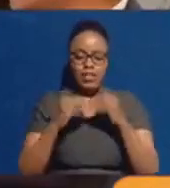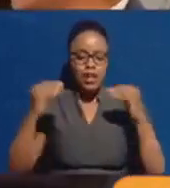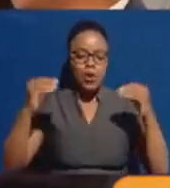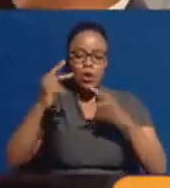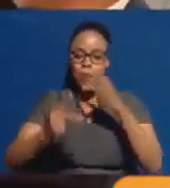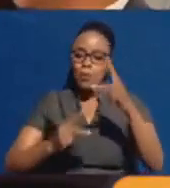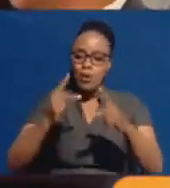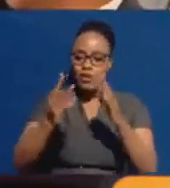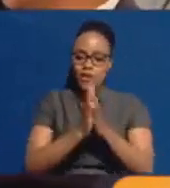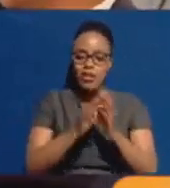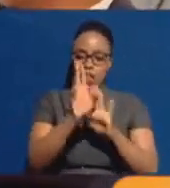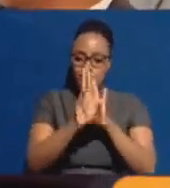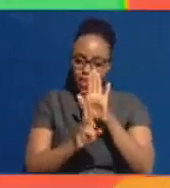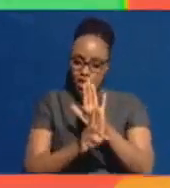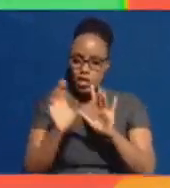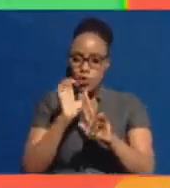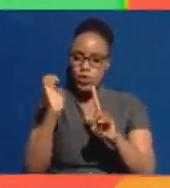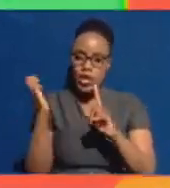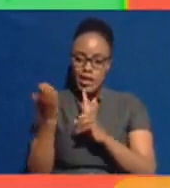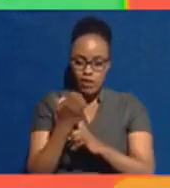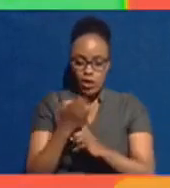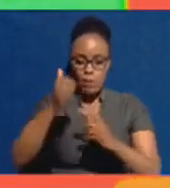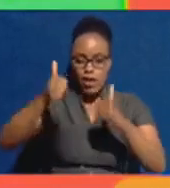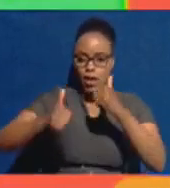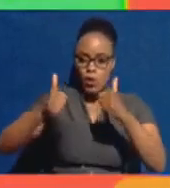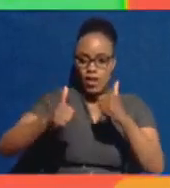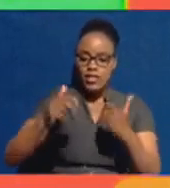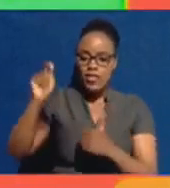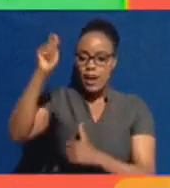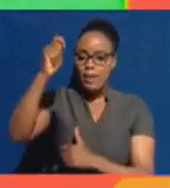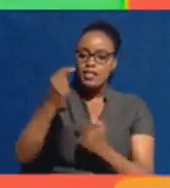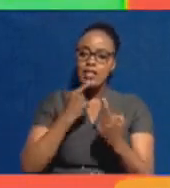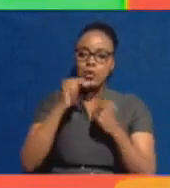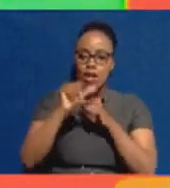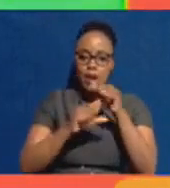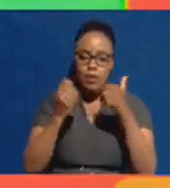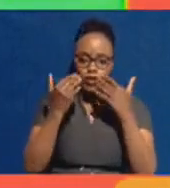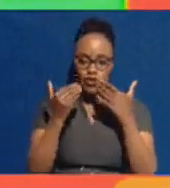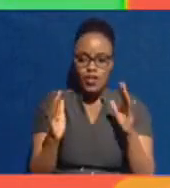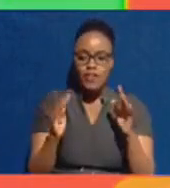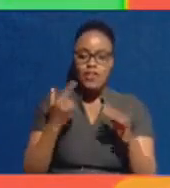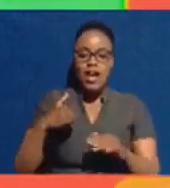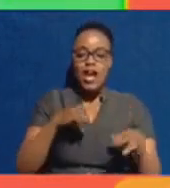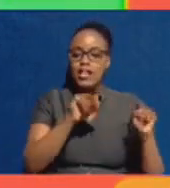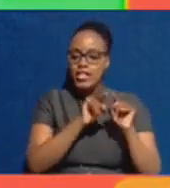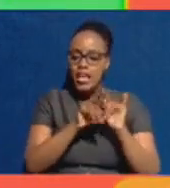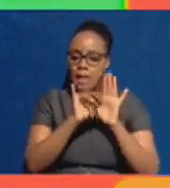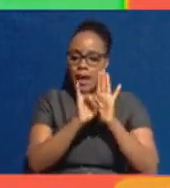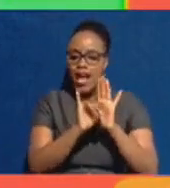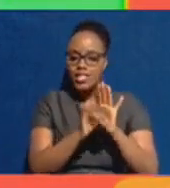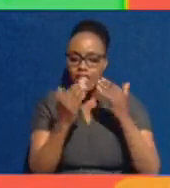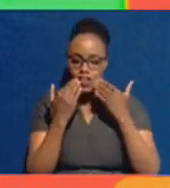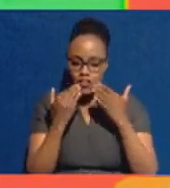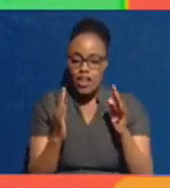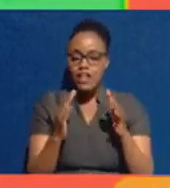and a regulatory environment, which the President has already spoken to. And we already identified